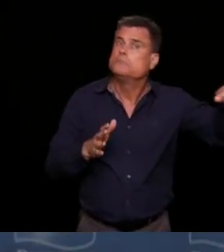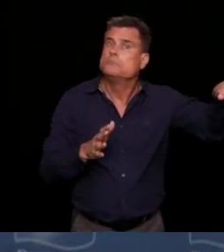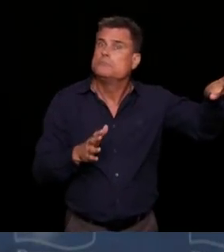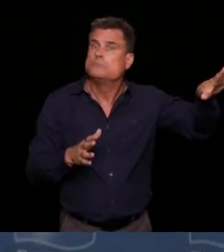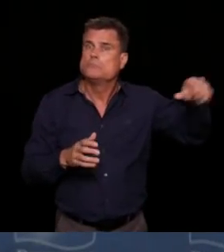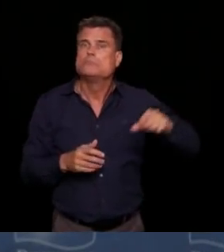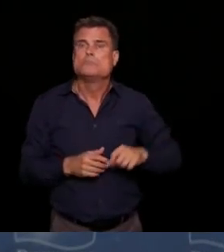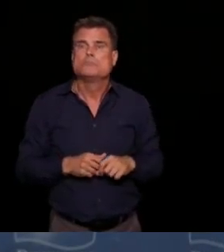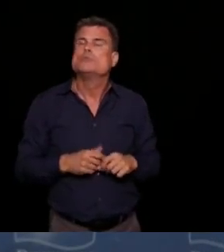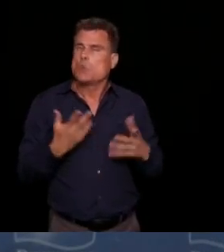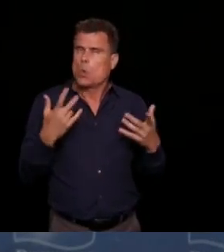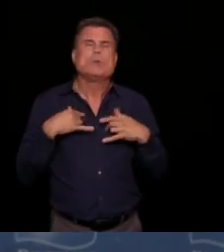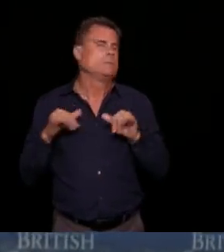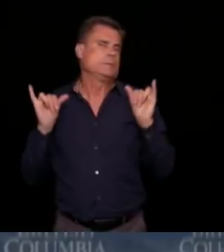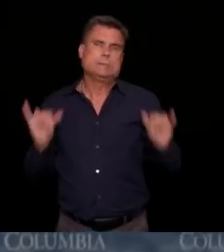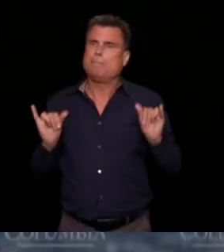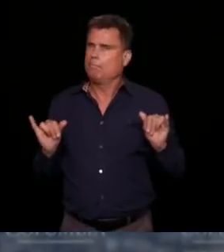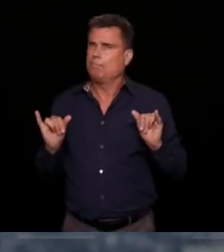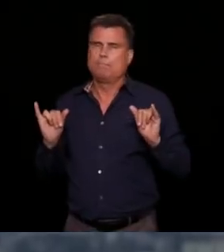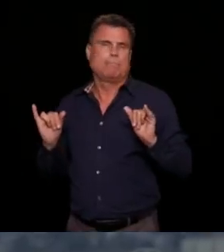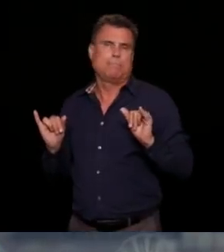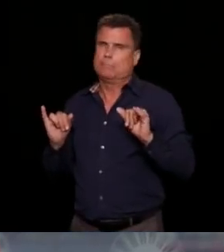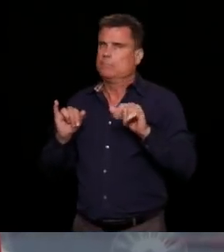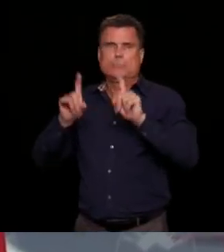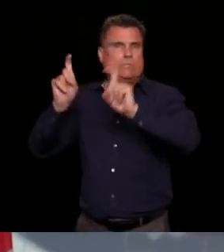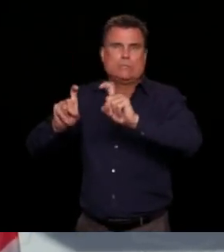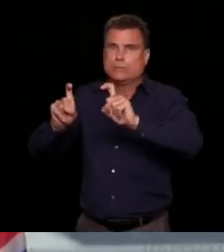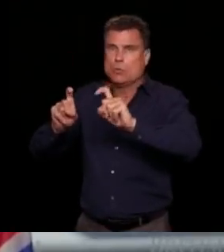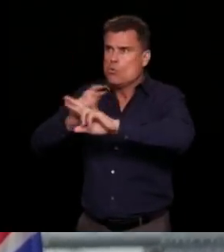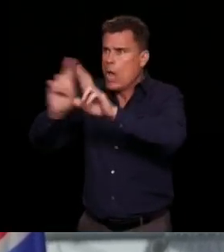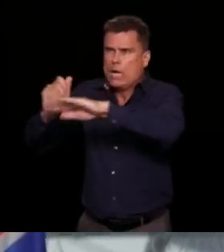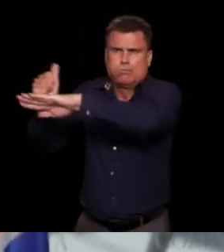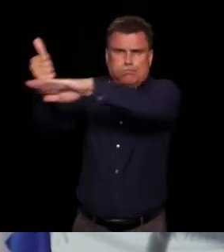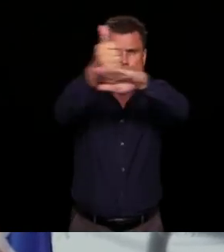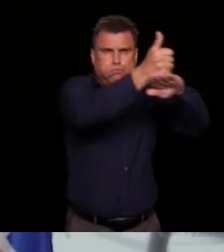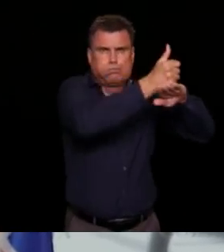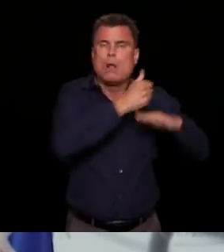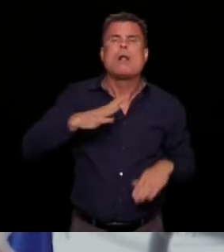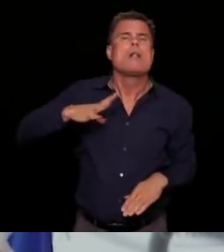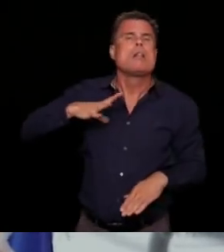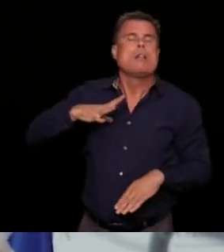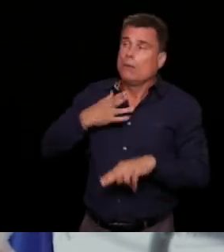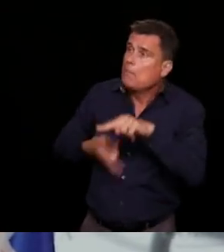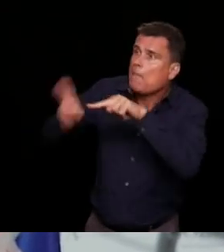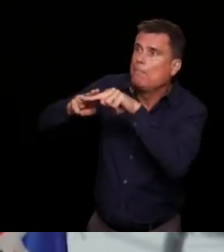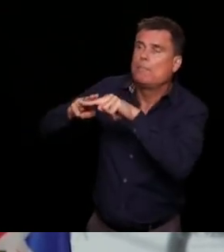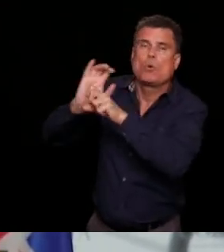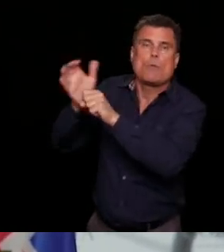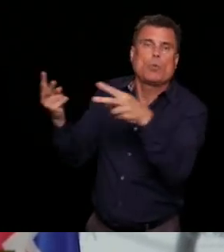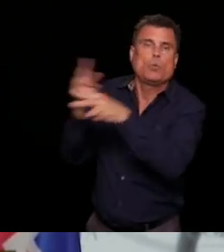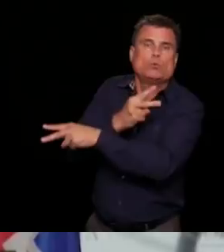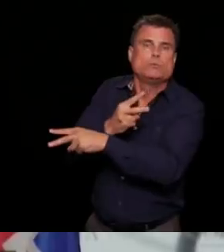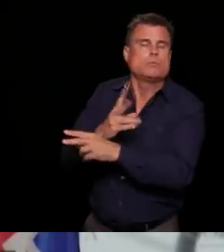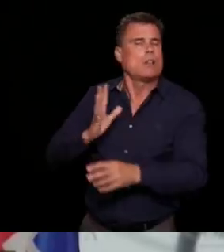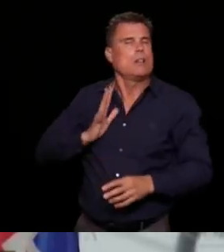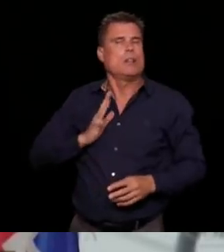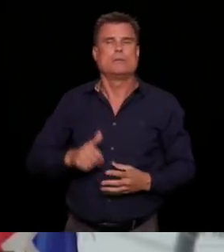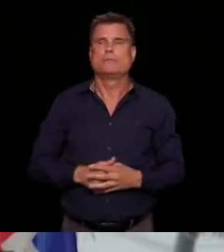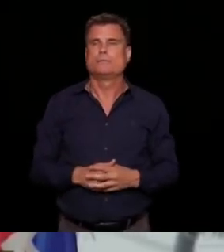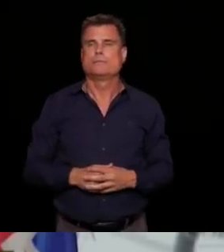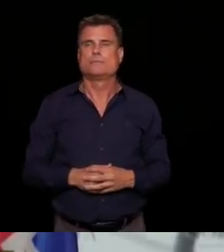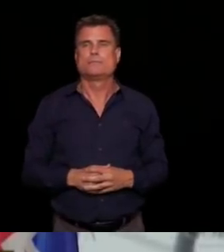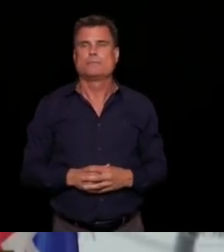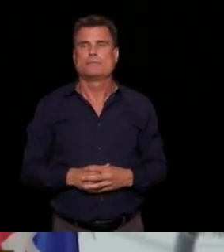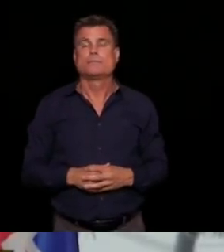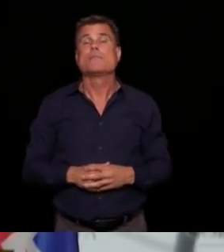Yes, this is actually for Dr. Gustafson. I'm getting lots of emails from people that are still concerned about just how airborne this